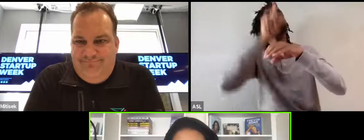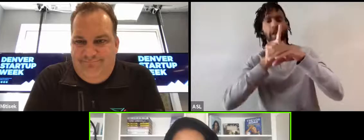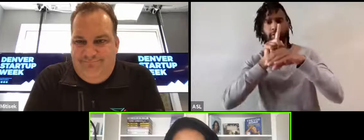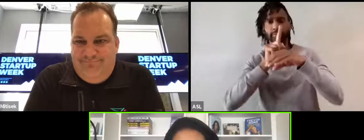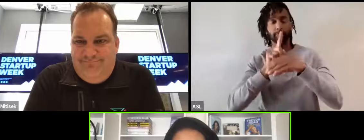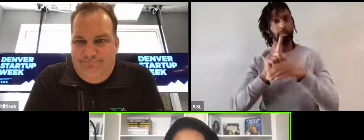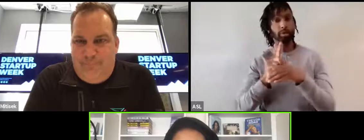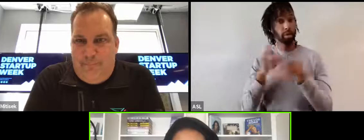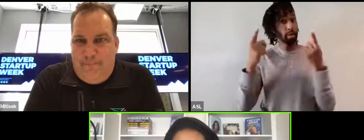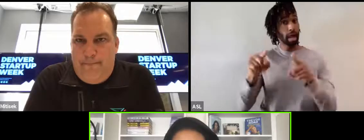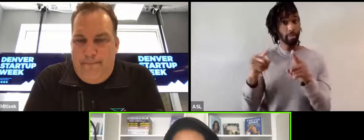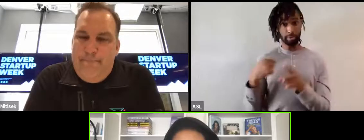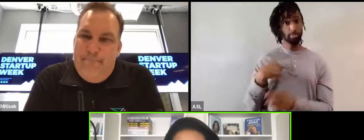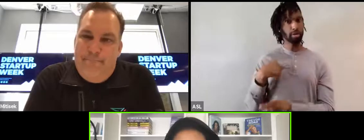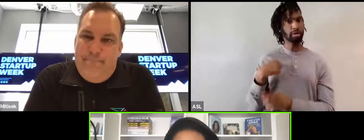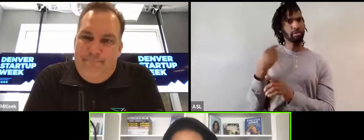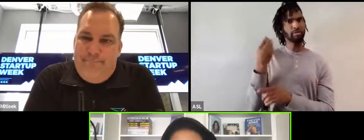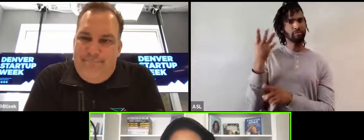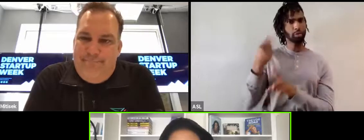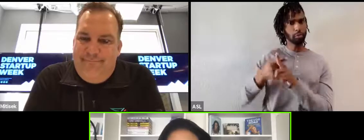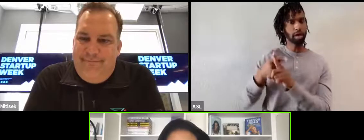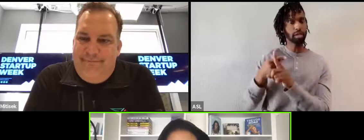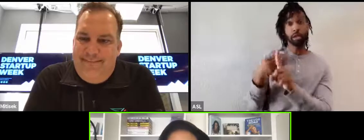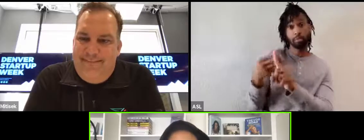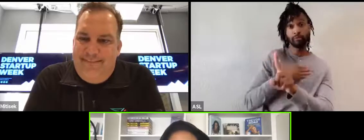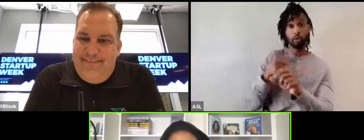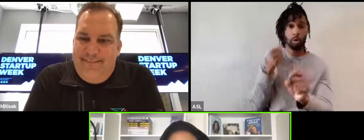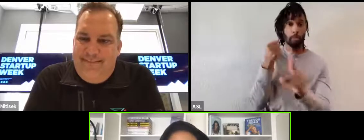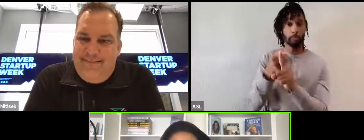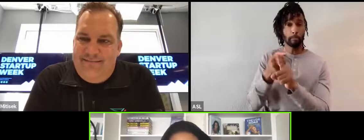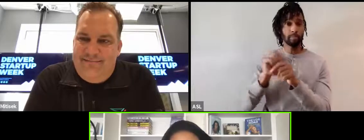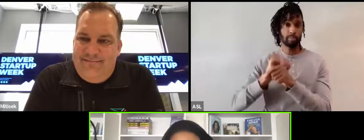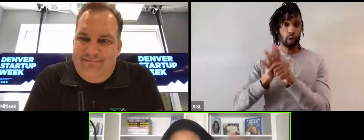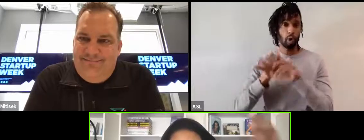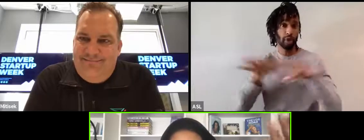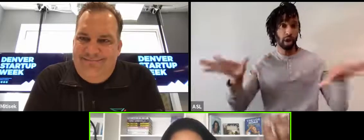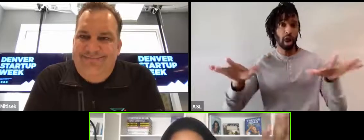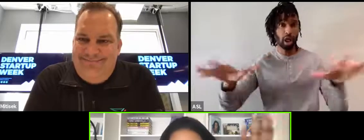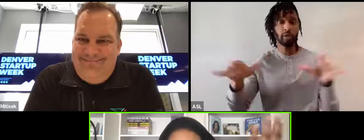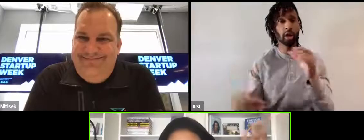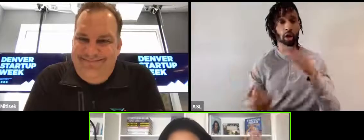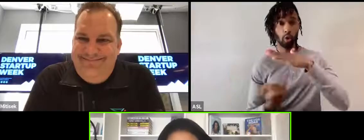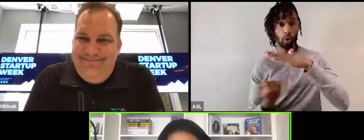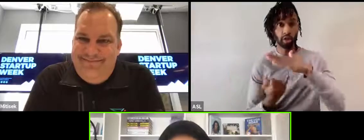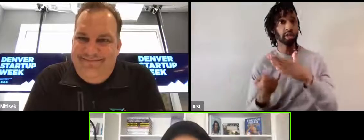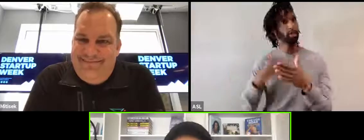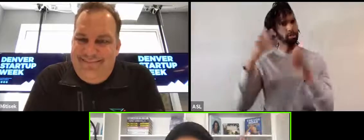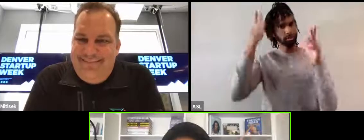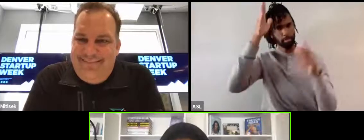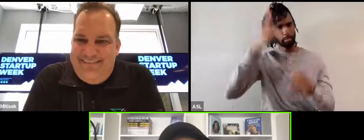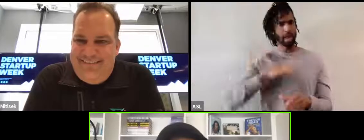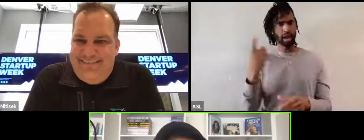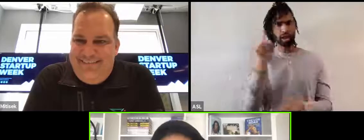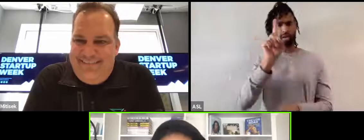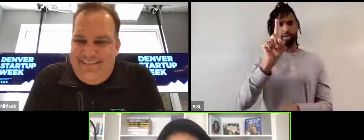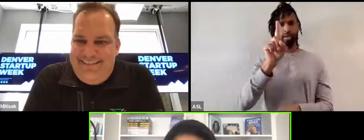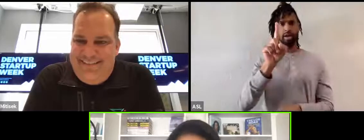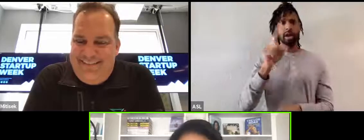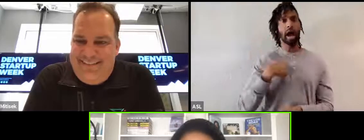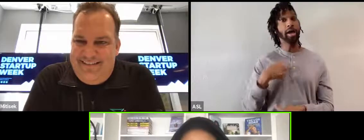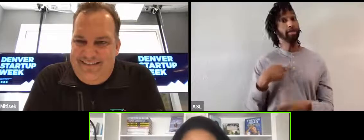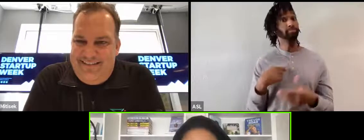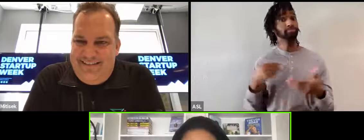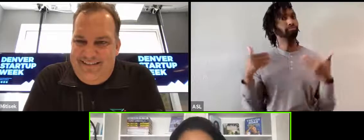a few months ago, right before quarantine, where some guy was like taller than me. So I did this experiment